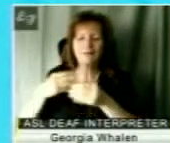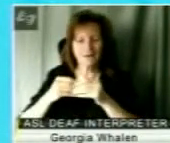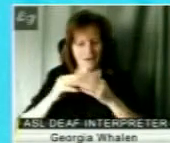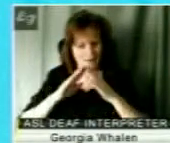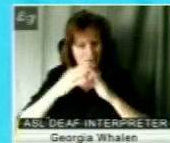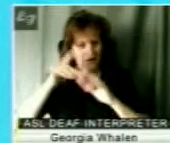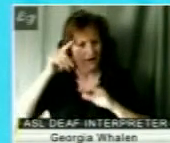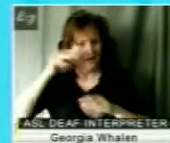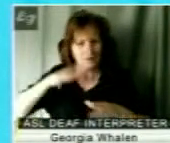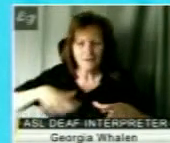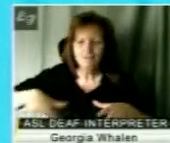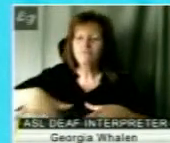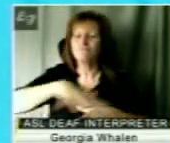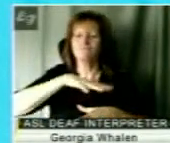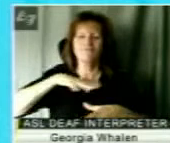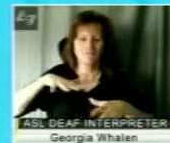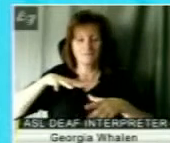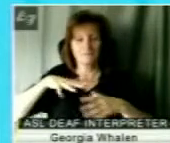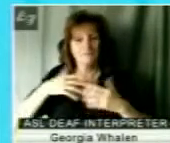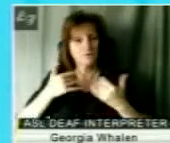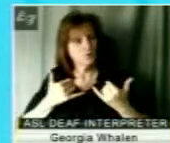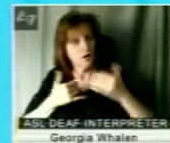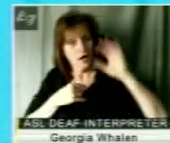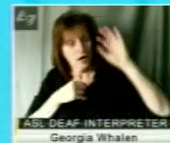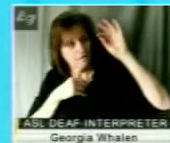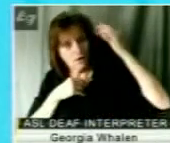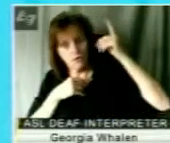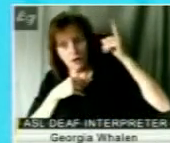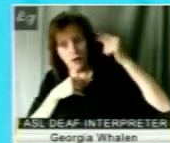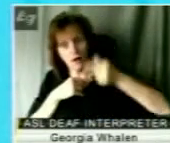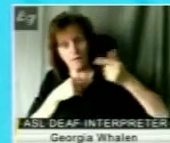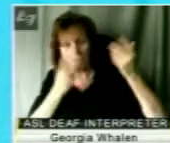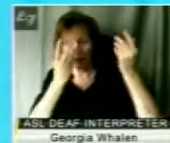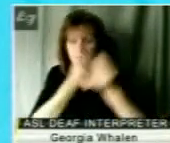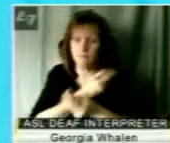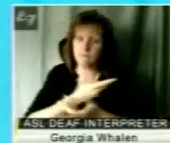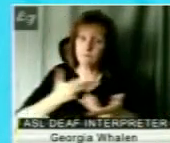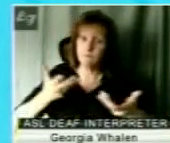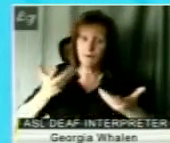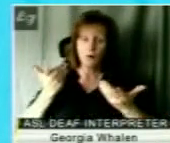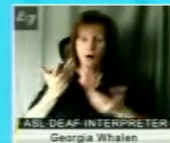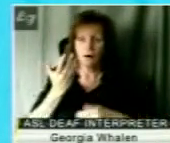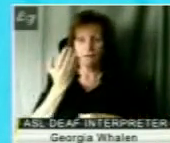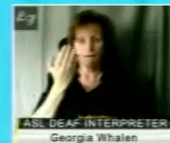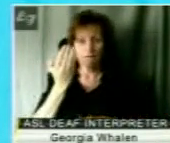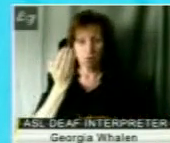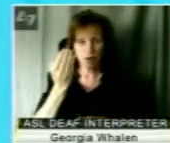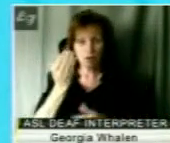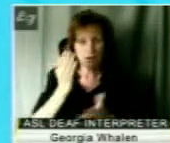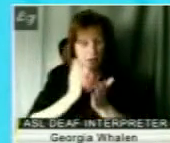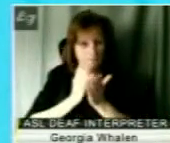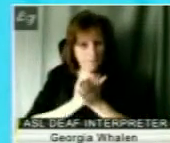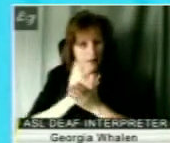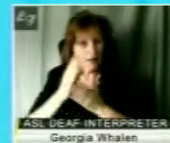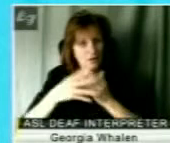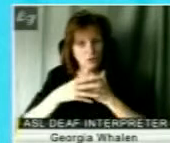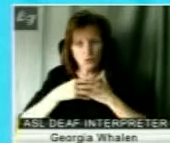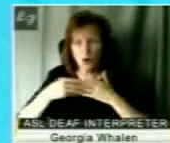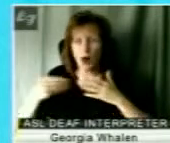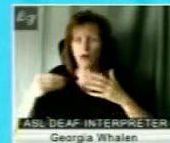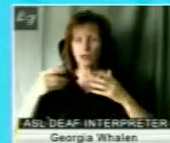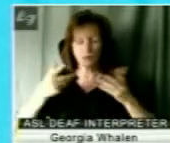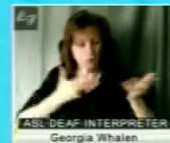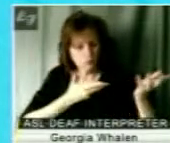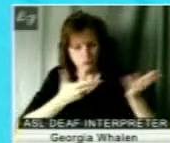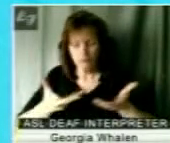say the federal government announced today a contribution of some $14 billion to support a safe economic restart. That funding